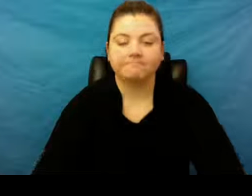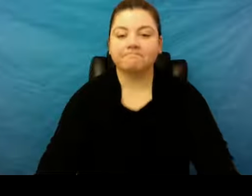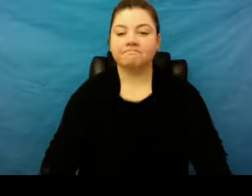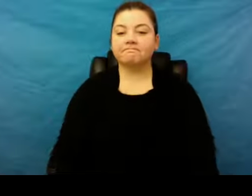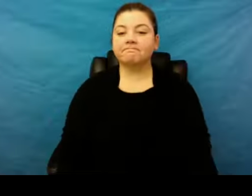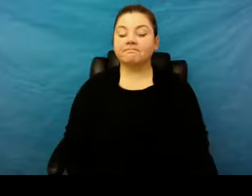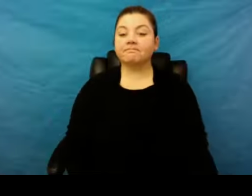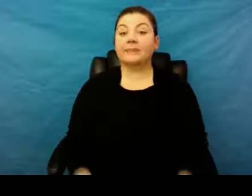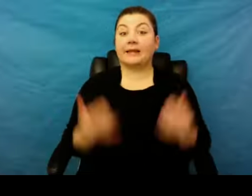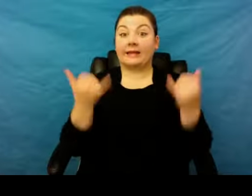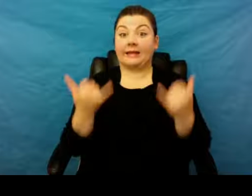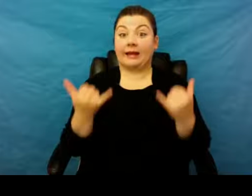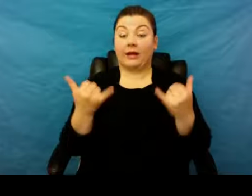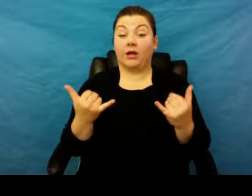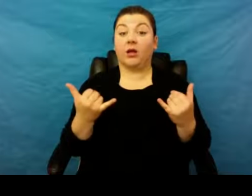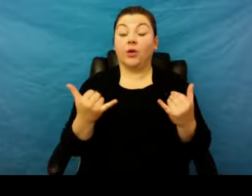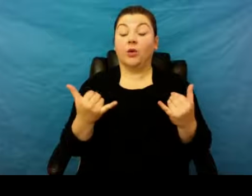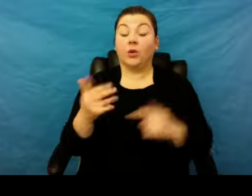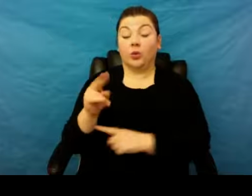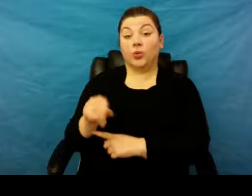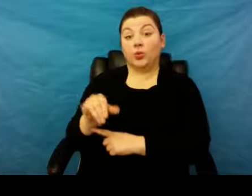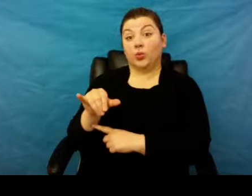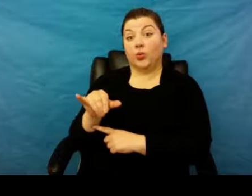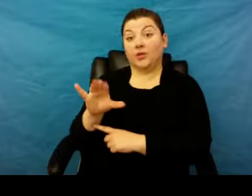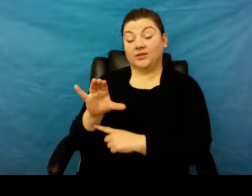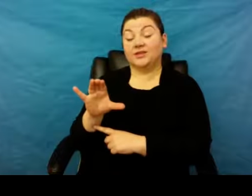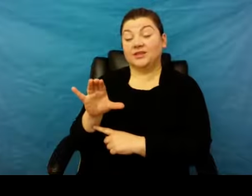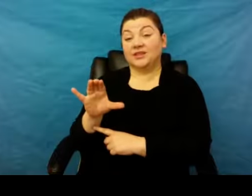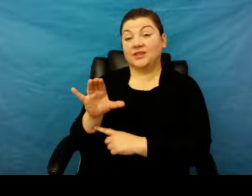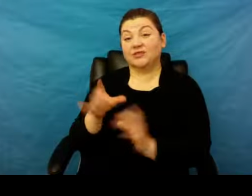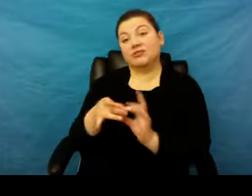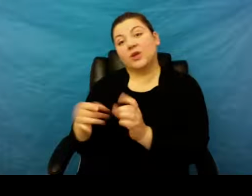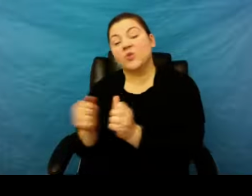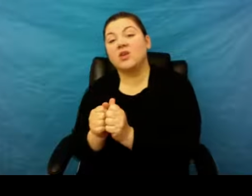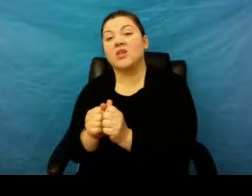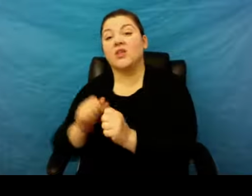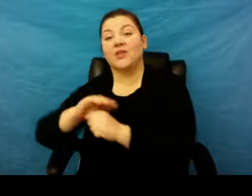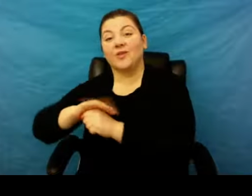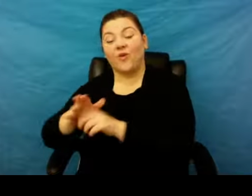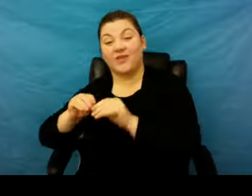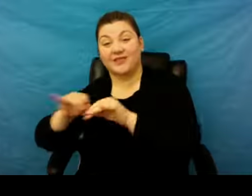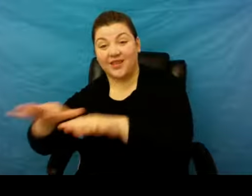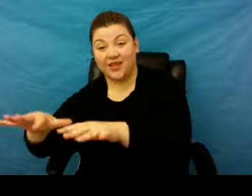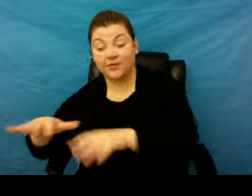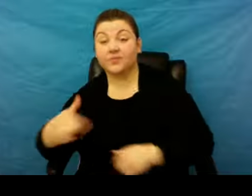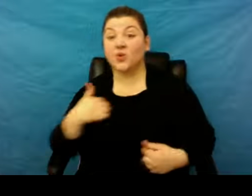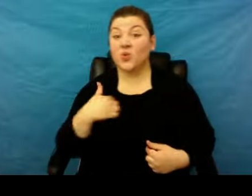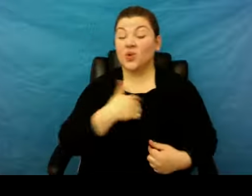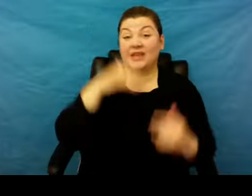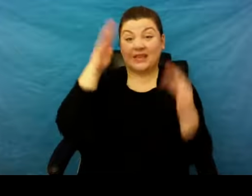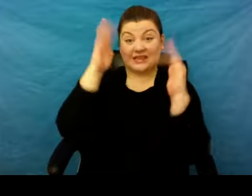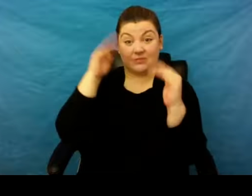right now in New York City with COVID, we are accepting about 20% of the volume of COVID patients in the